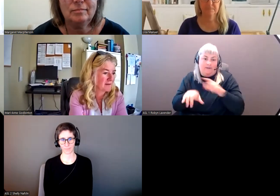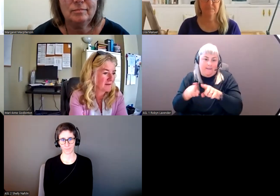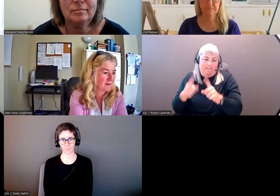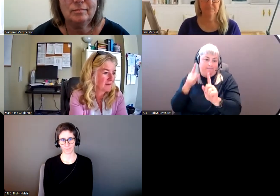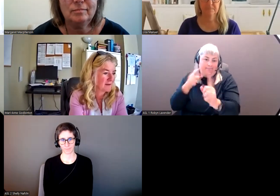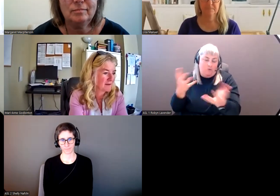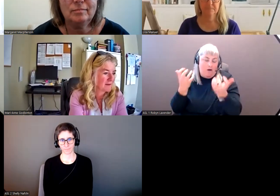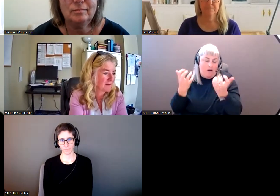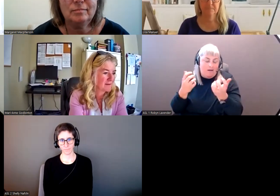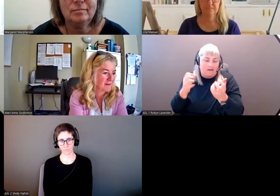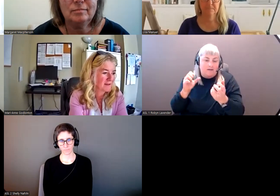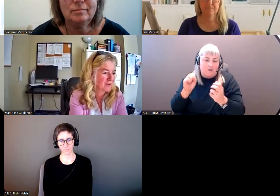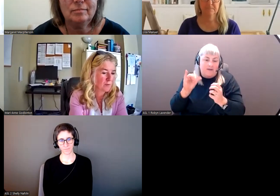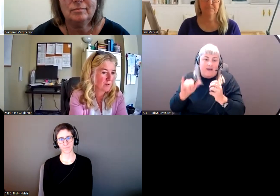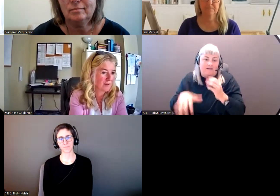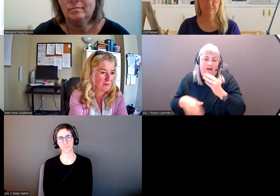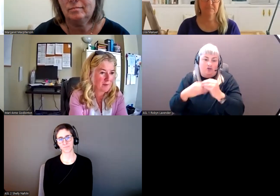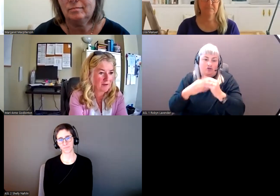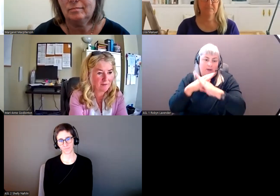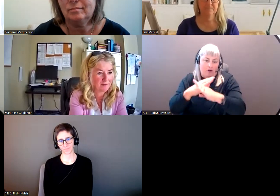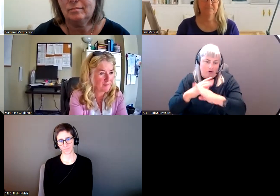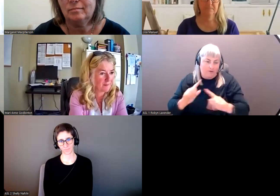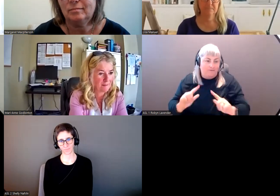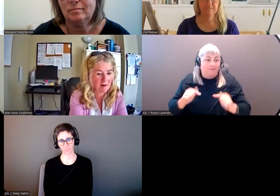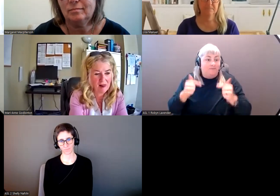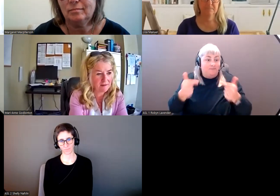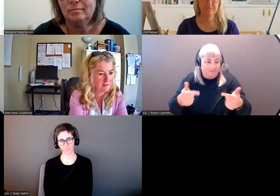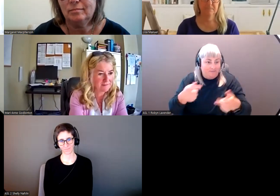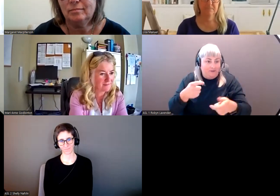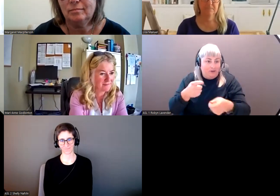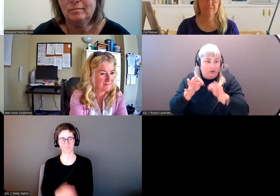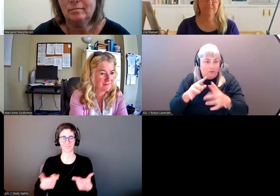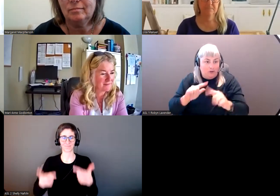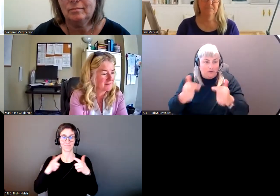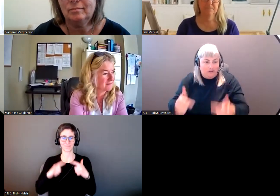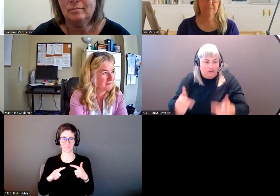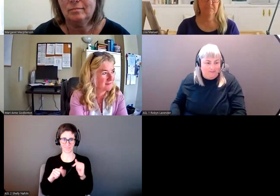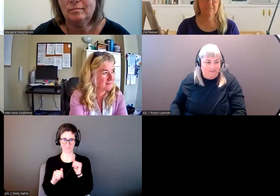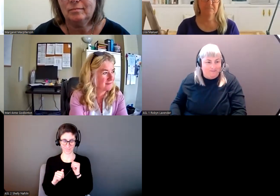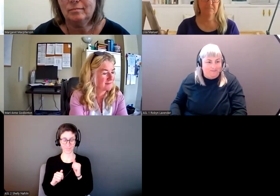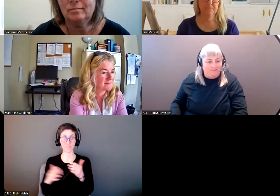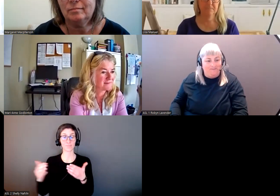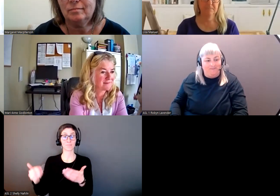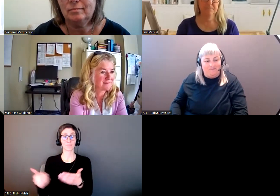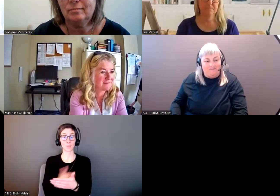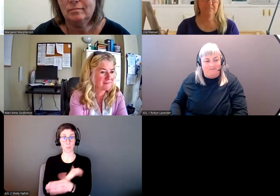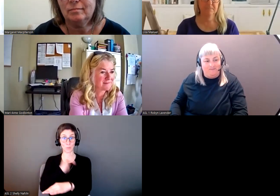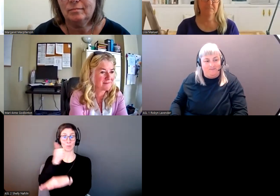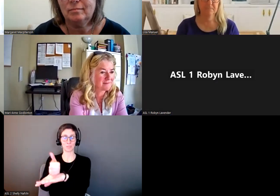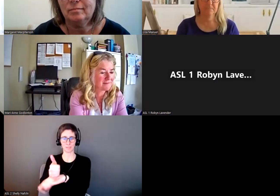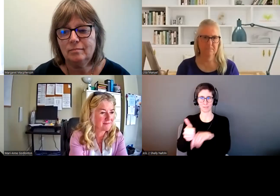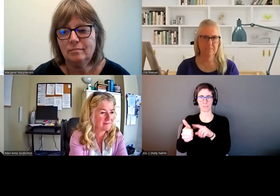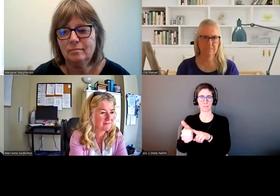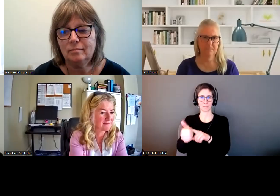that creates an additional barrier. Our new location that will have two additional safe homes does have